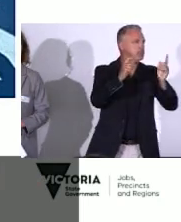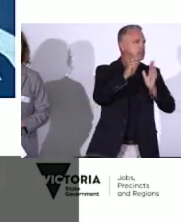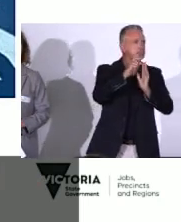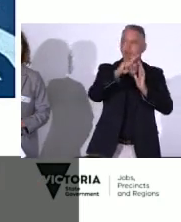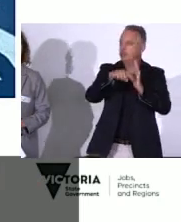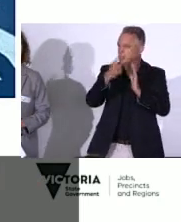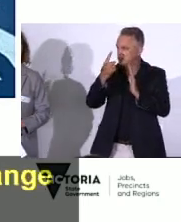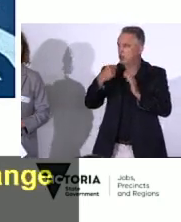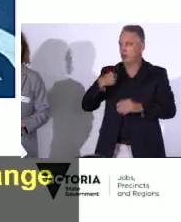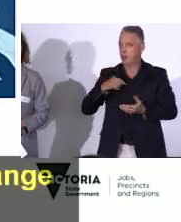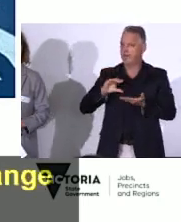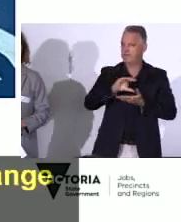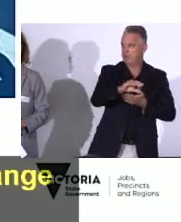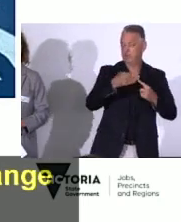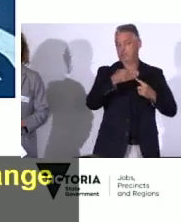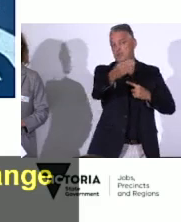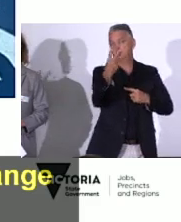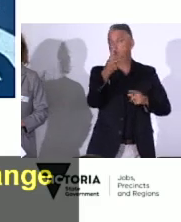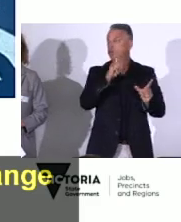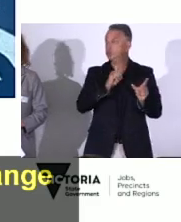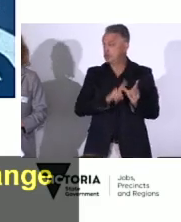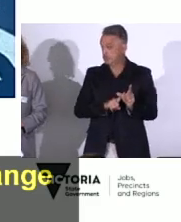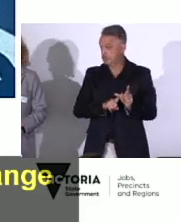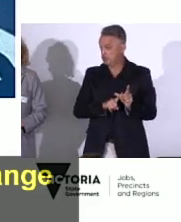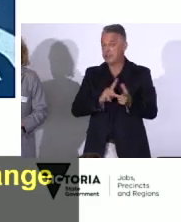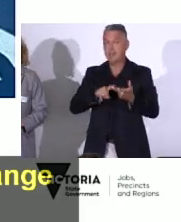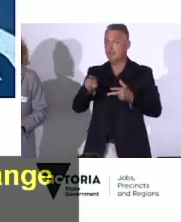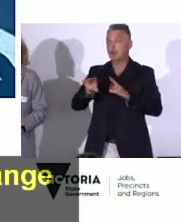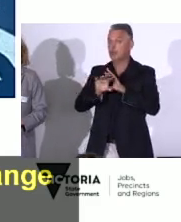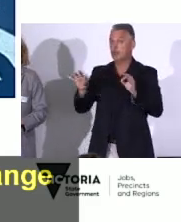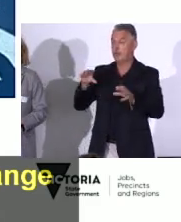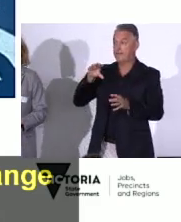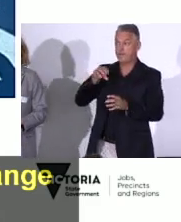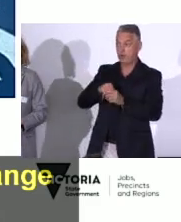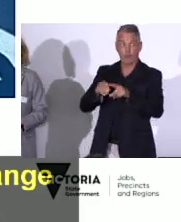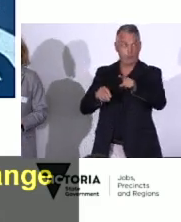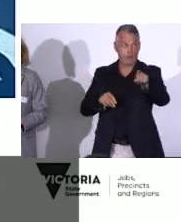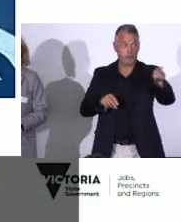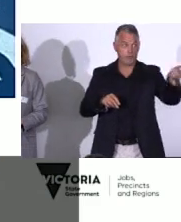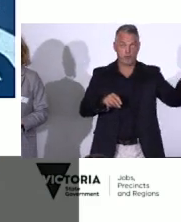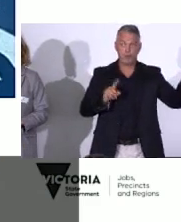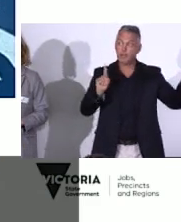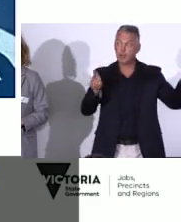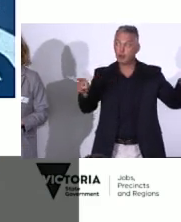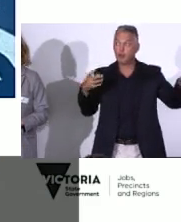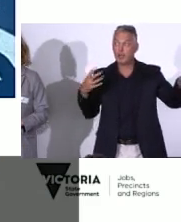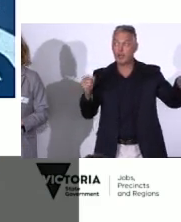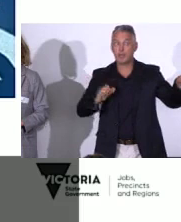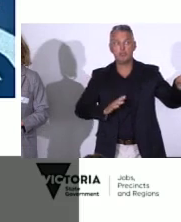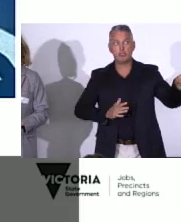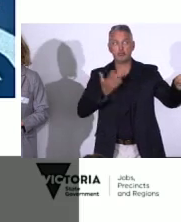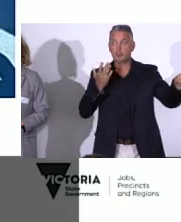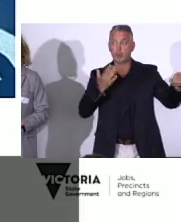being funded over the next 2 years. If you're not directly involved in one of those projects, but you have a particular passion